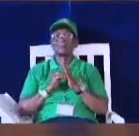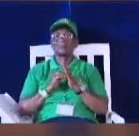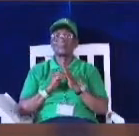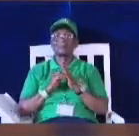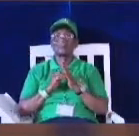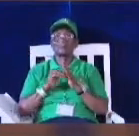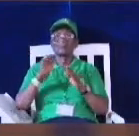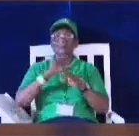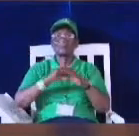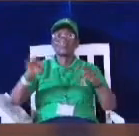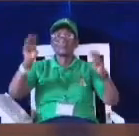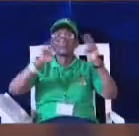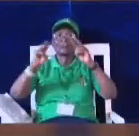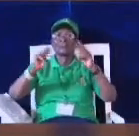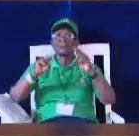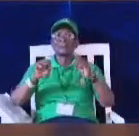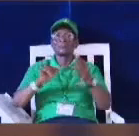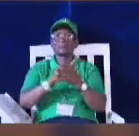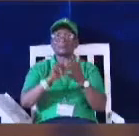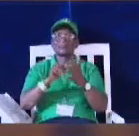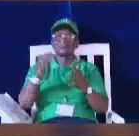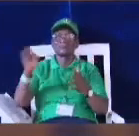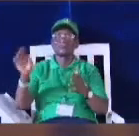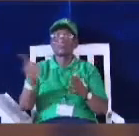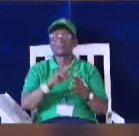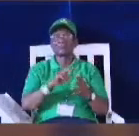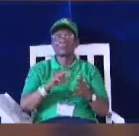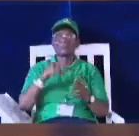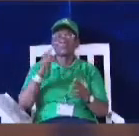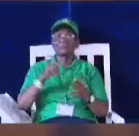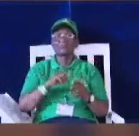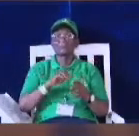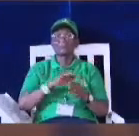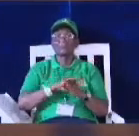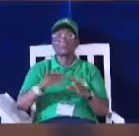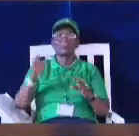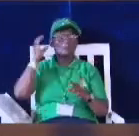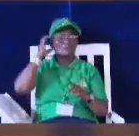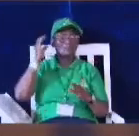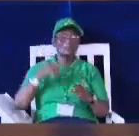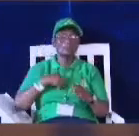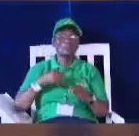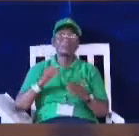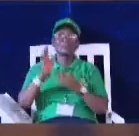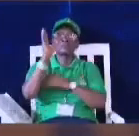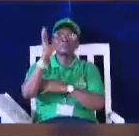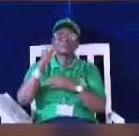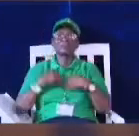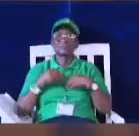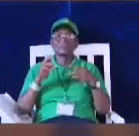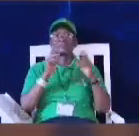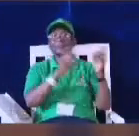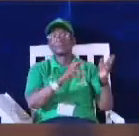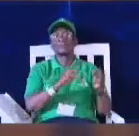Don't worry, those of you who cannot hear me, God has already healed you anyway.